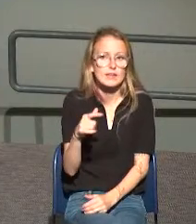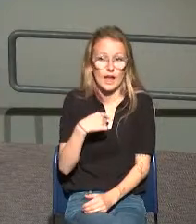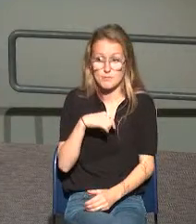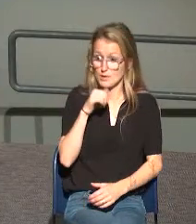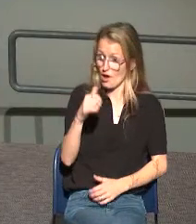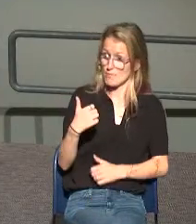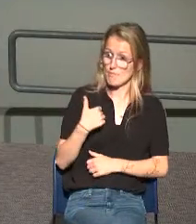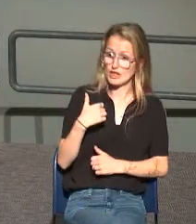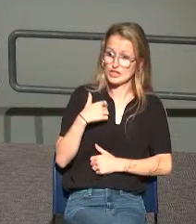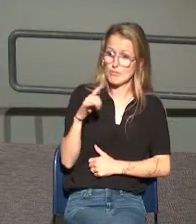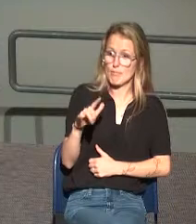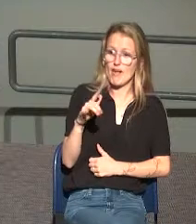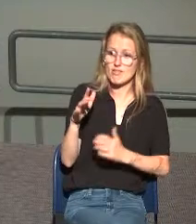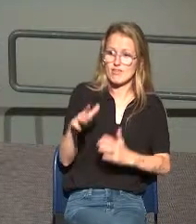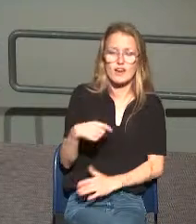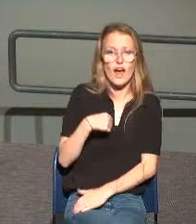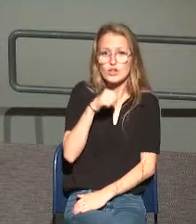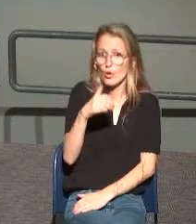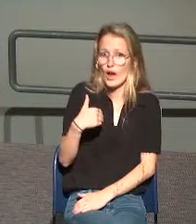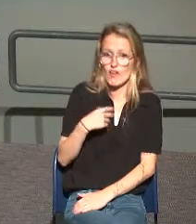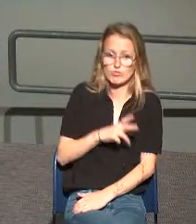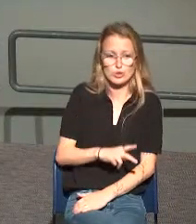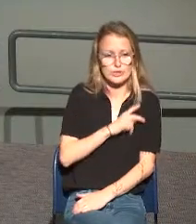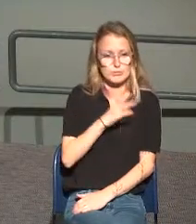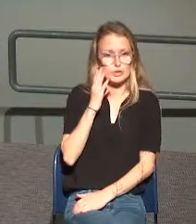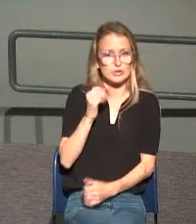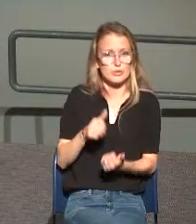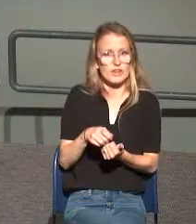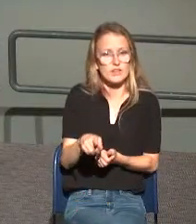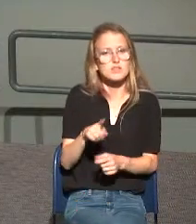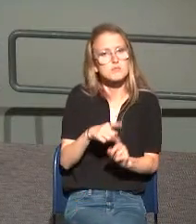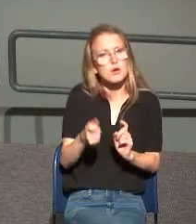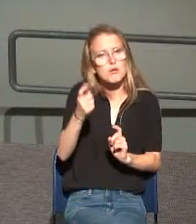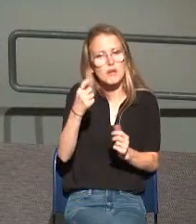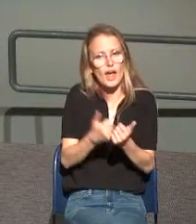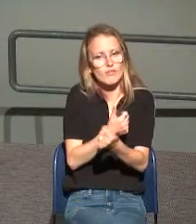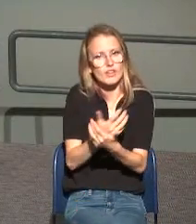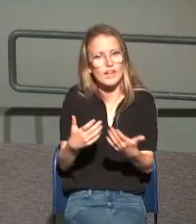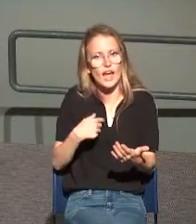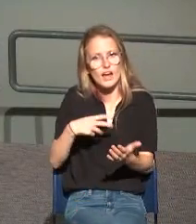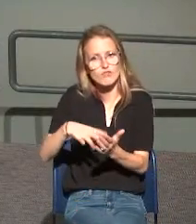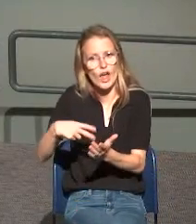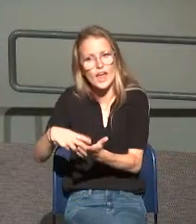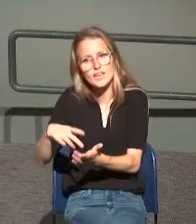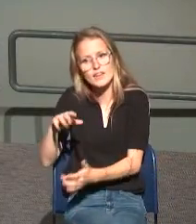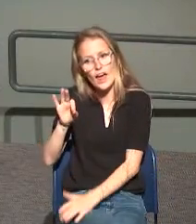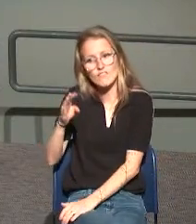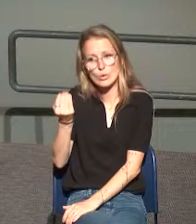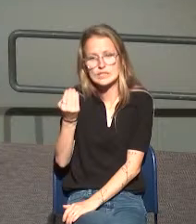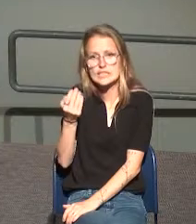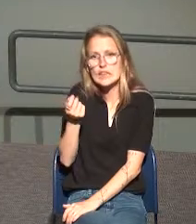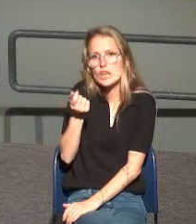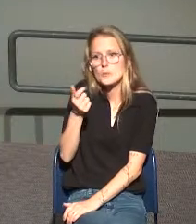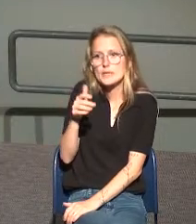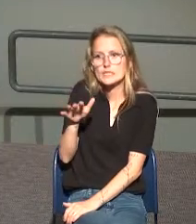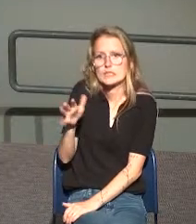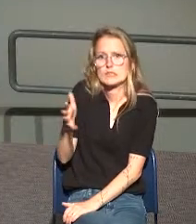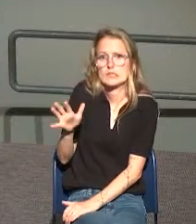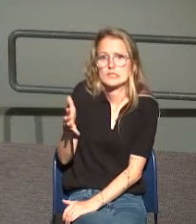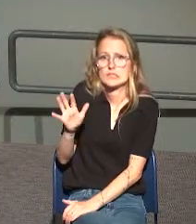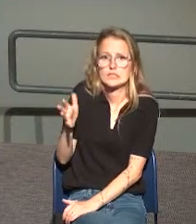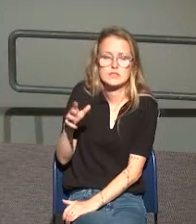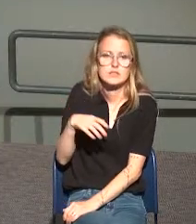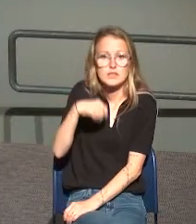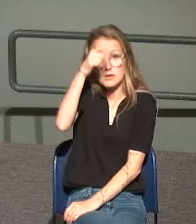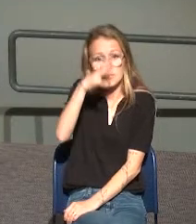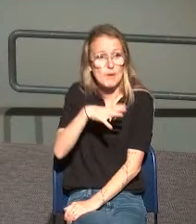military pilot. I don't have personal experience with this, but from everything I've read, the F-14 was a bit squirrely. There were men who